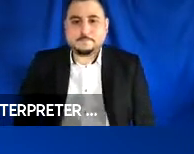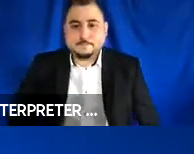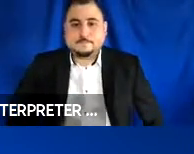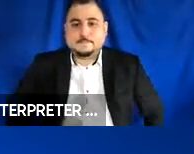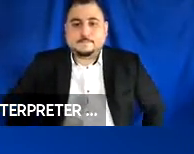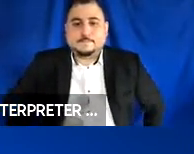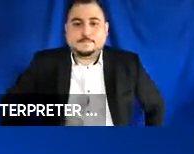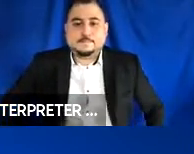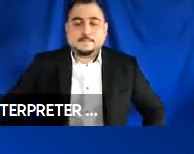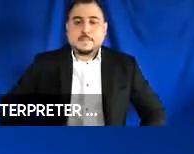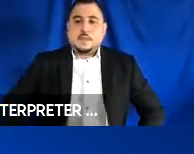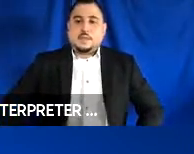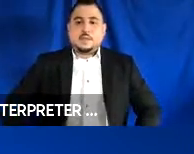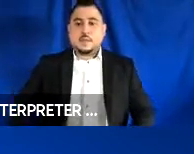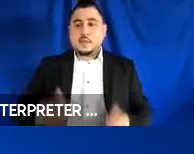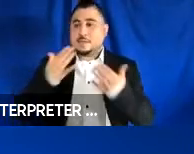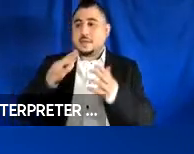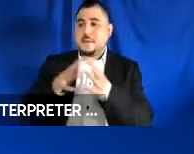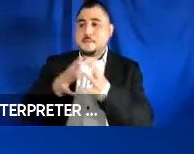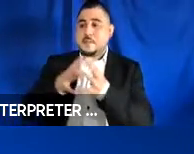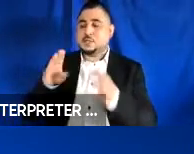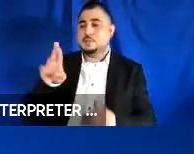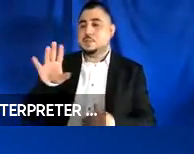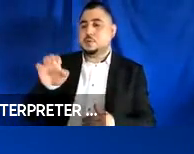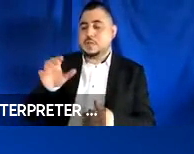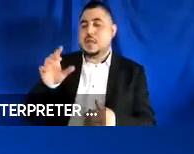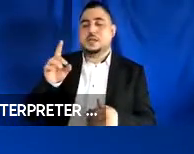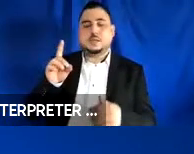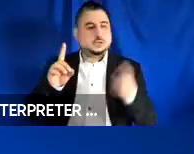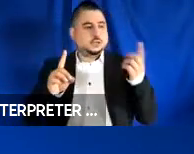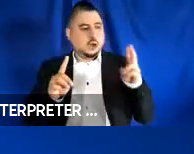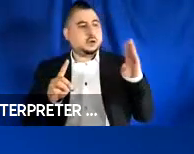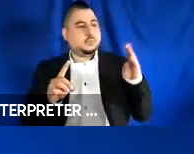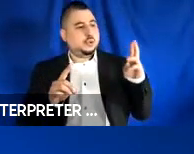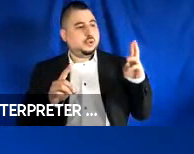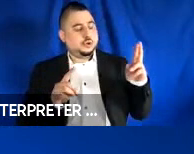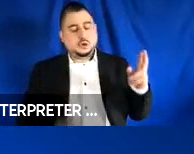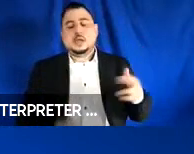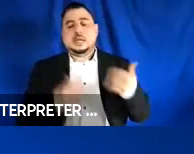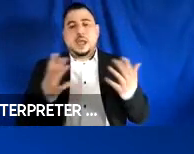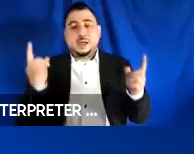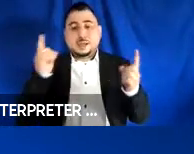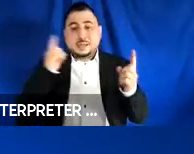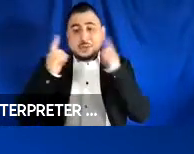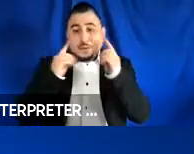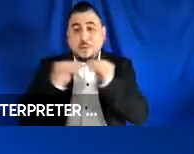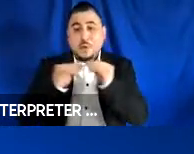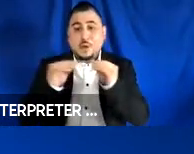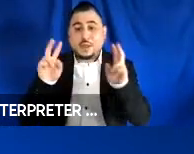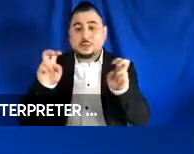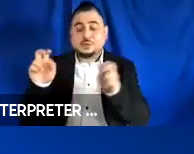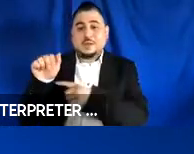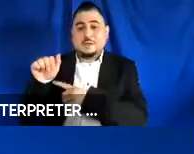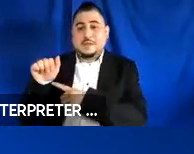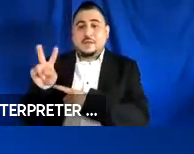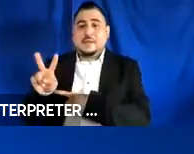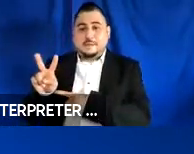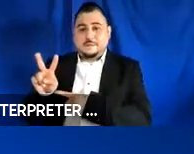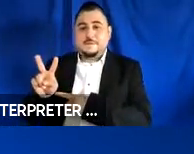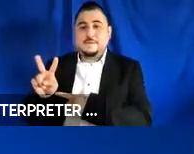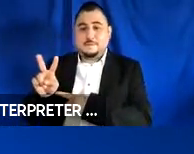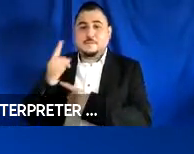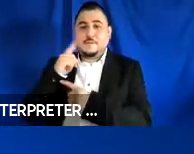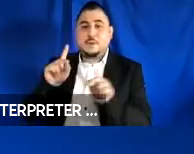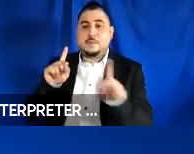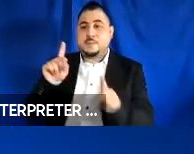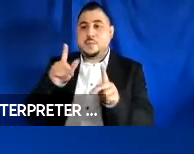Thank you very much, Bruce and Dr. Brewer. And now to hear more about the issues of autonomous vehicles for persons